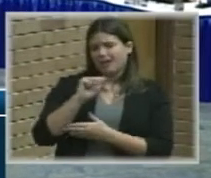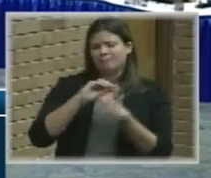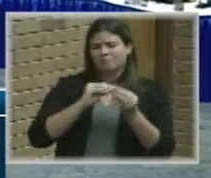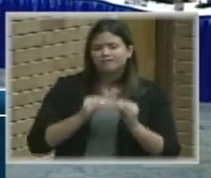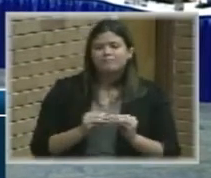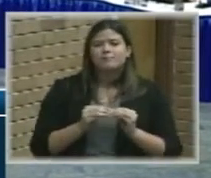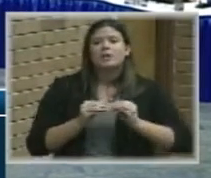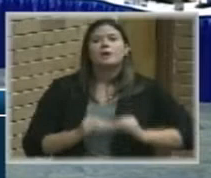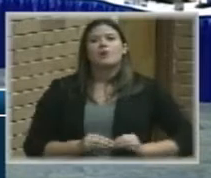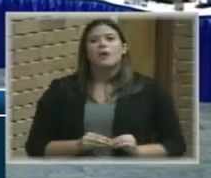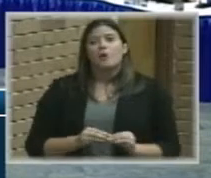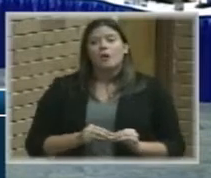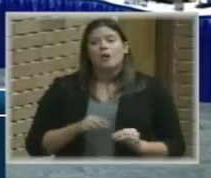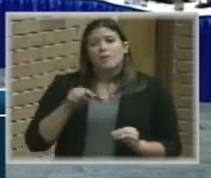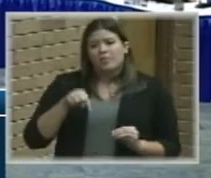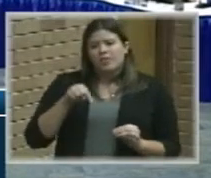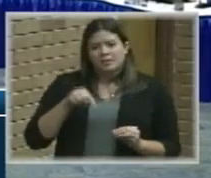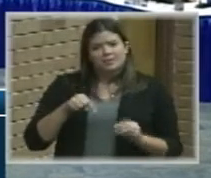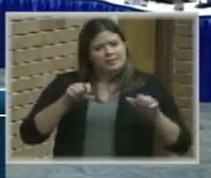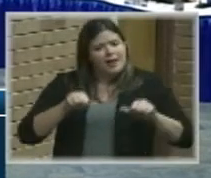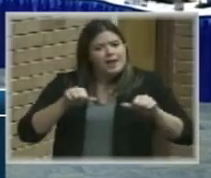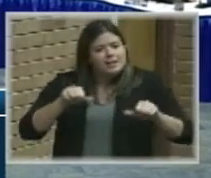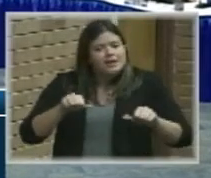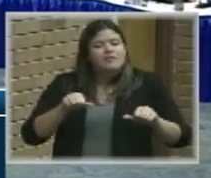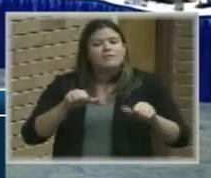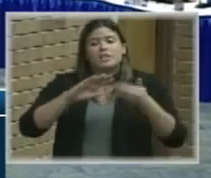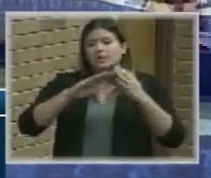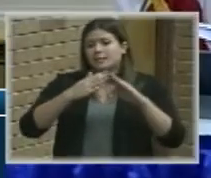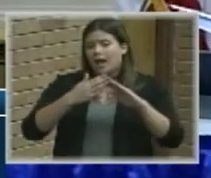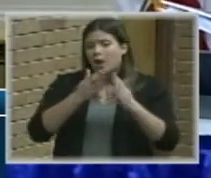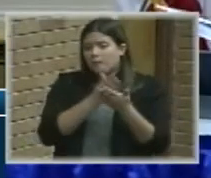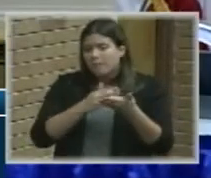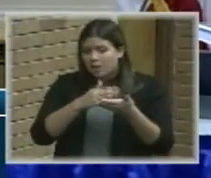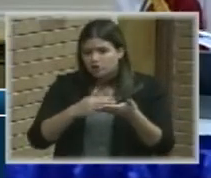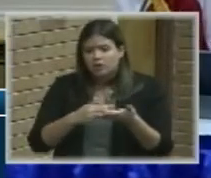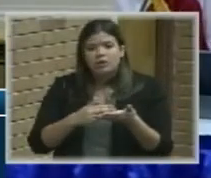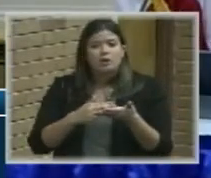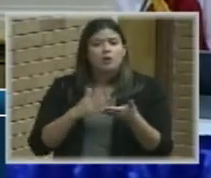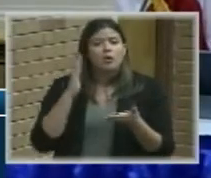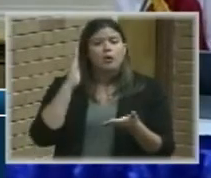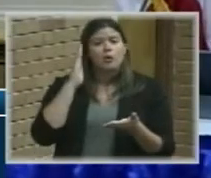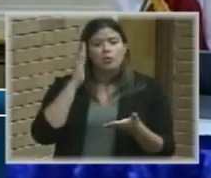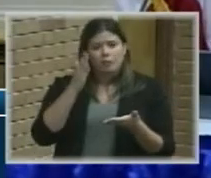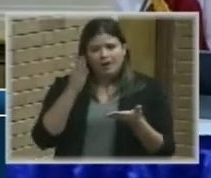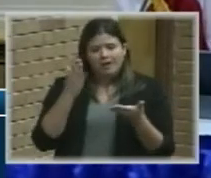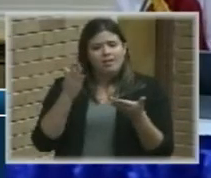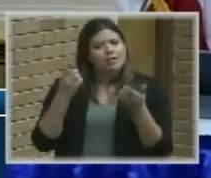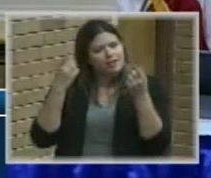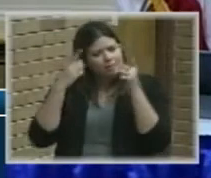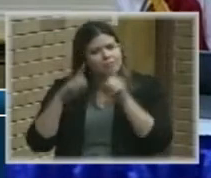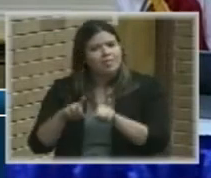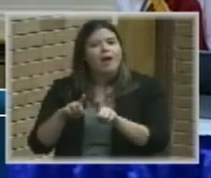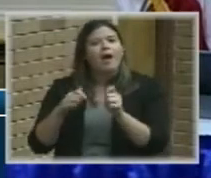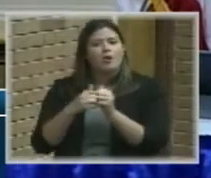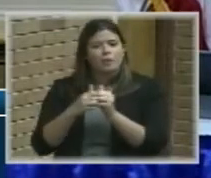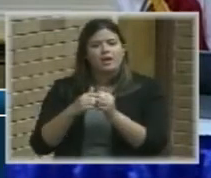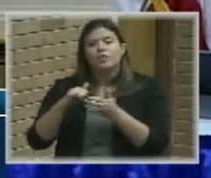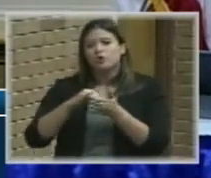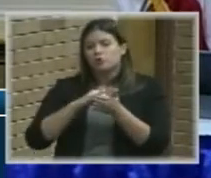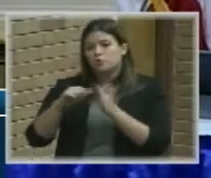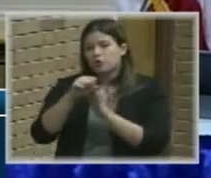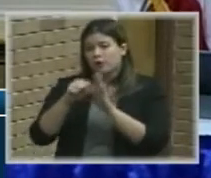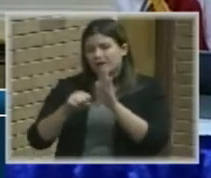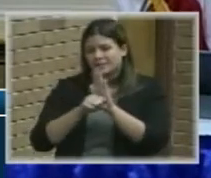This tentative town budget will comply with the New York State tax